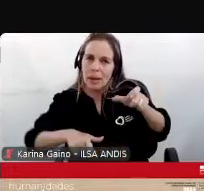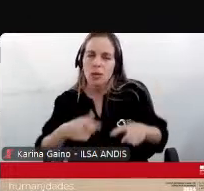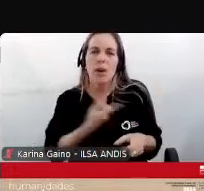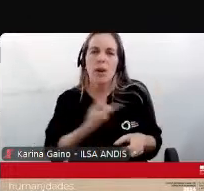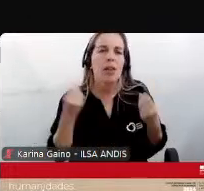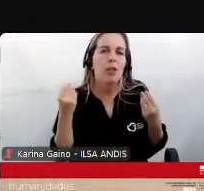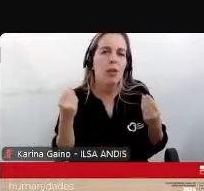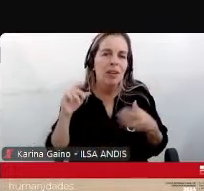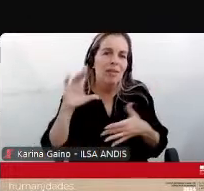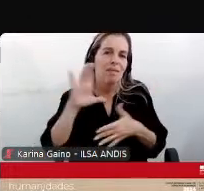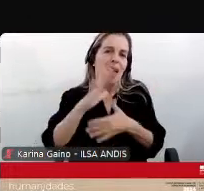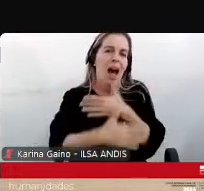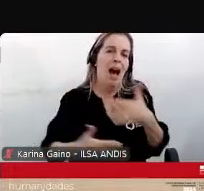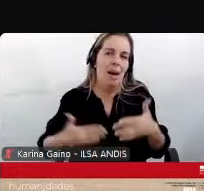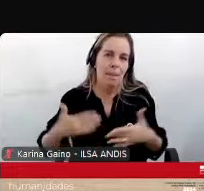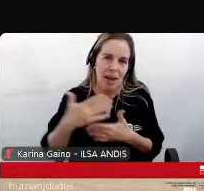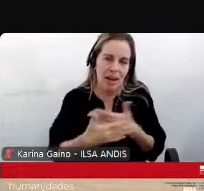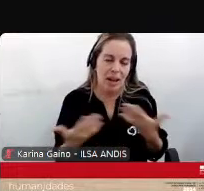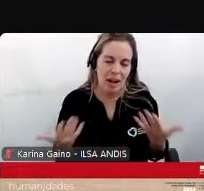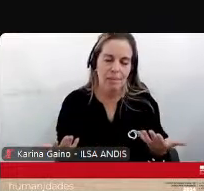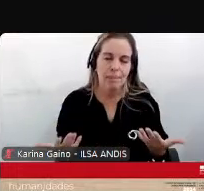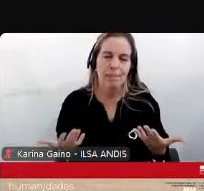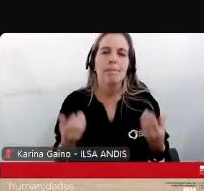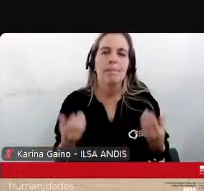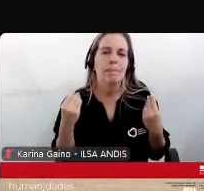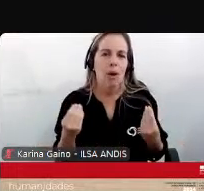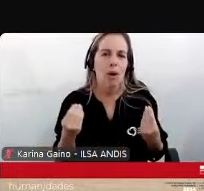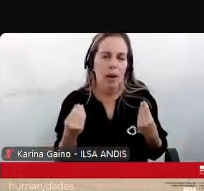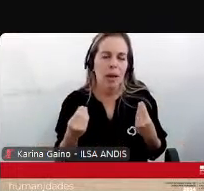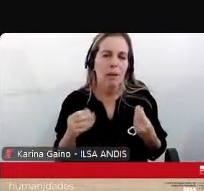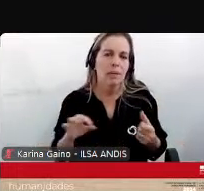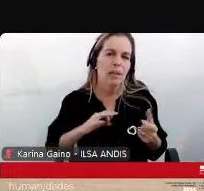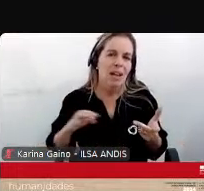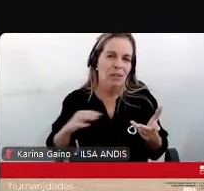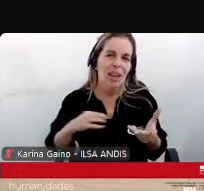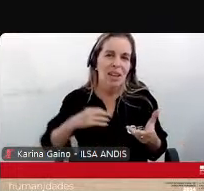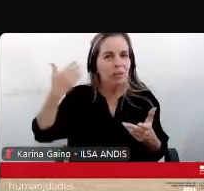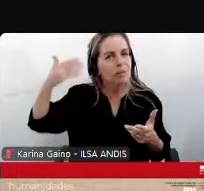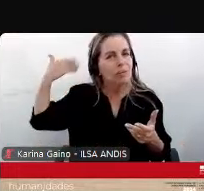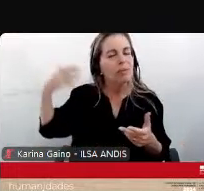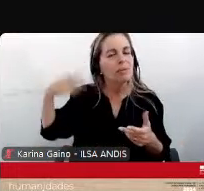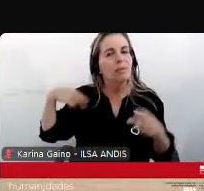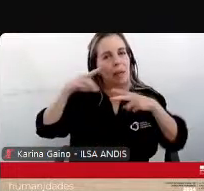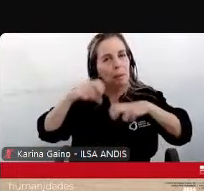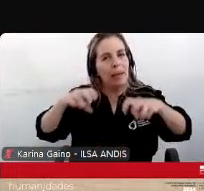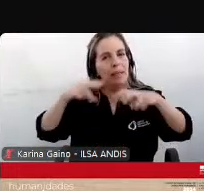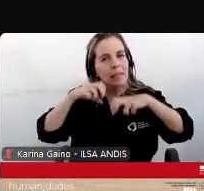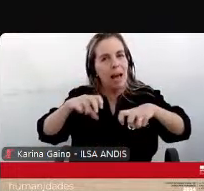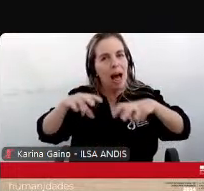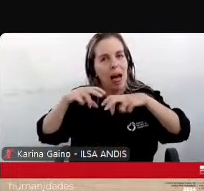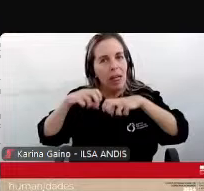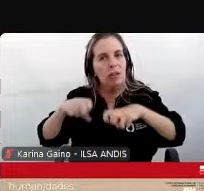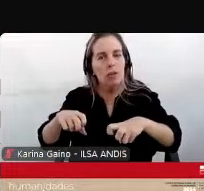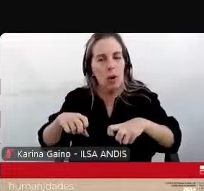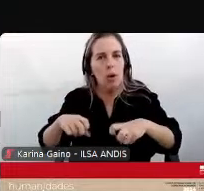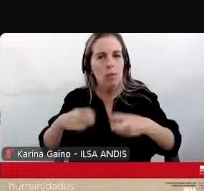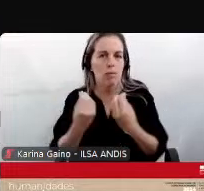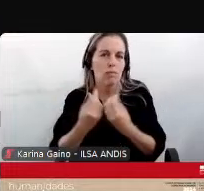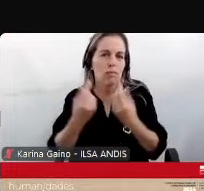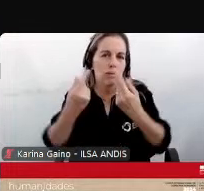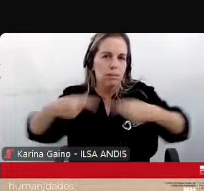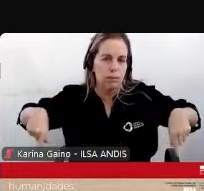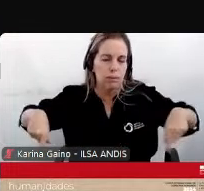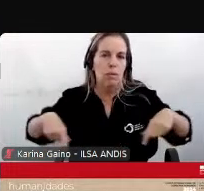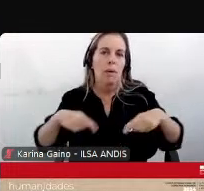of research that Verite has done. And so Verite is an organization that was